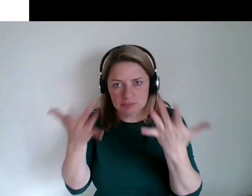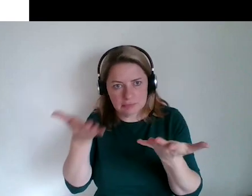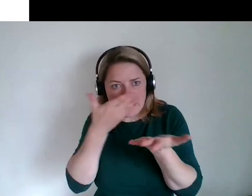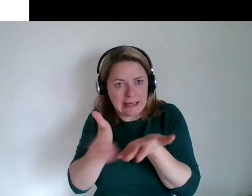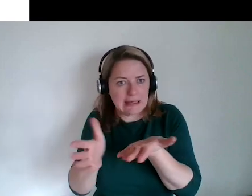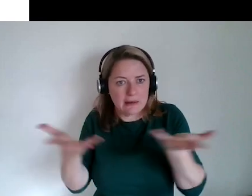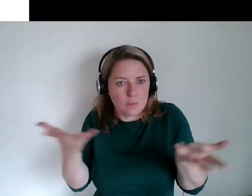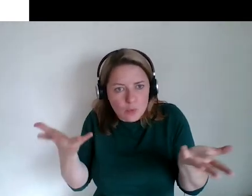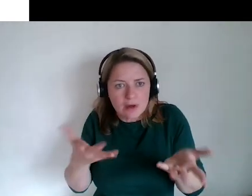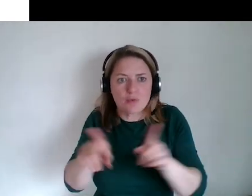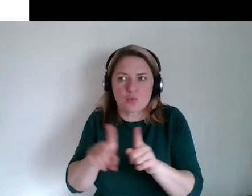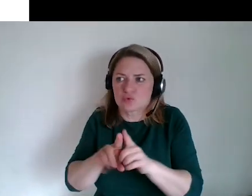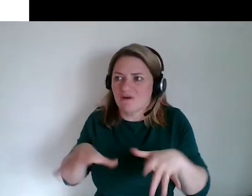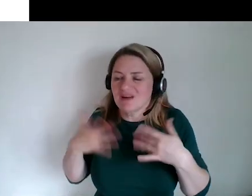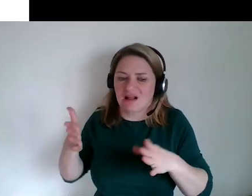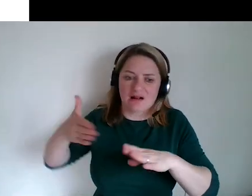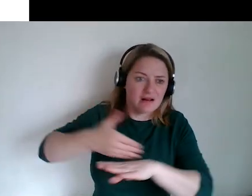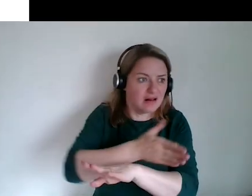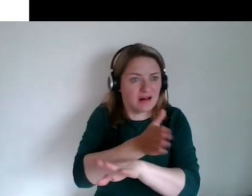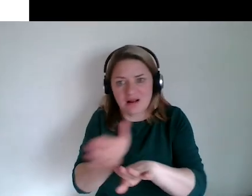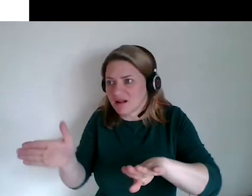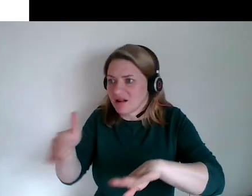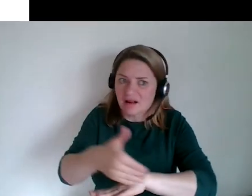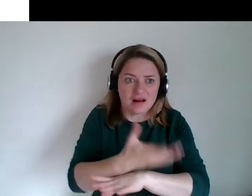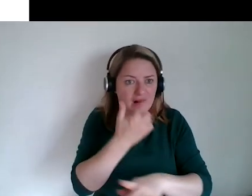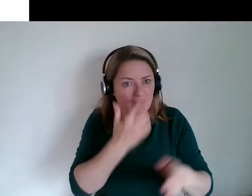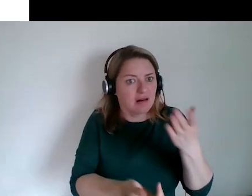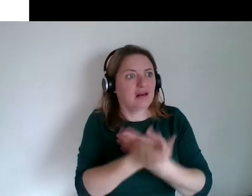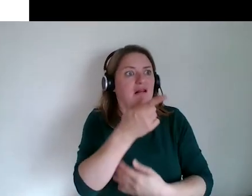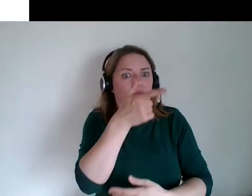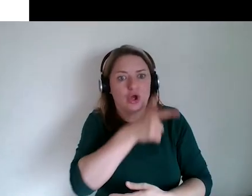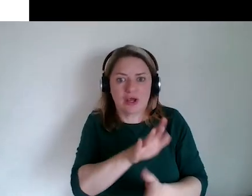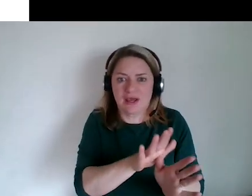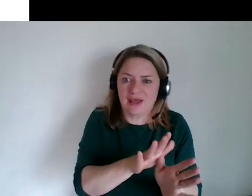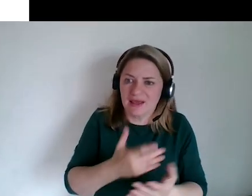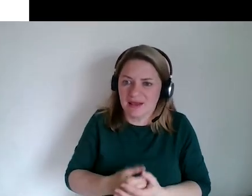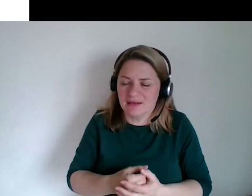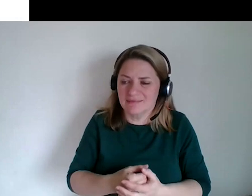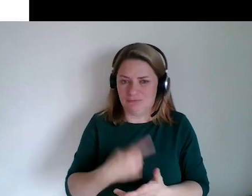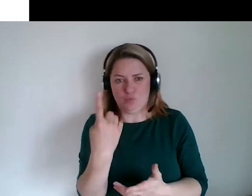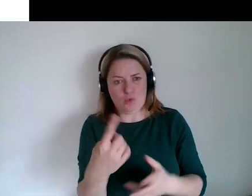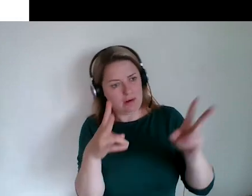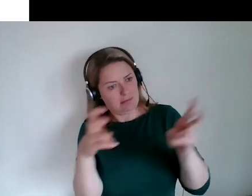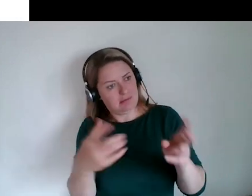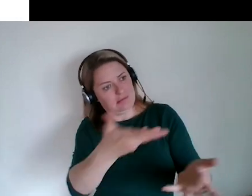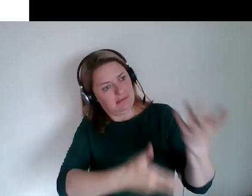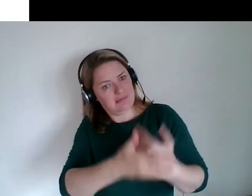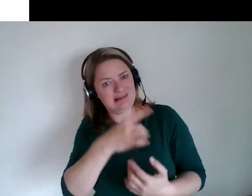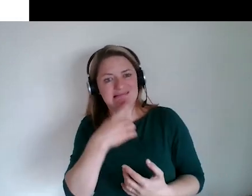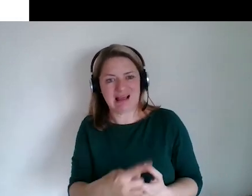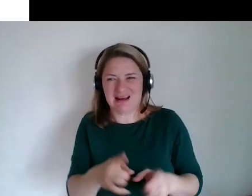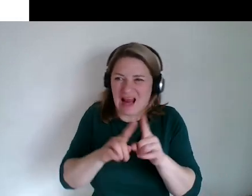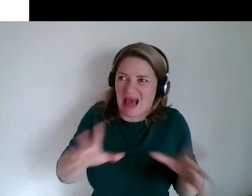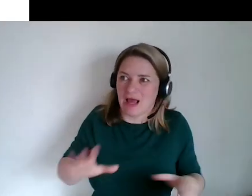is unpredictable and serendipitous. Indeed, one referred to the career space as being a sort of a jungle that you have to